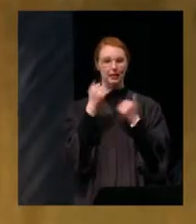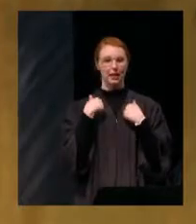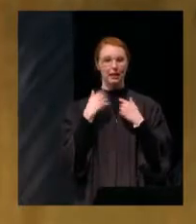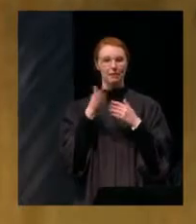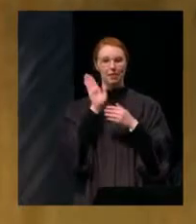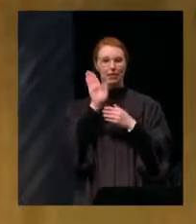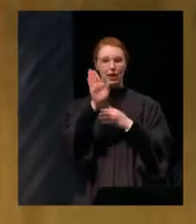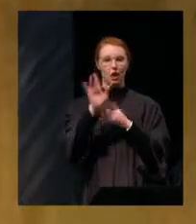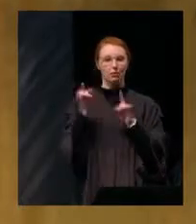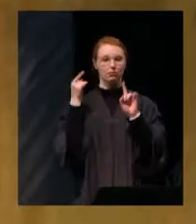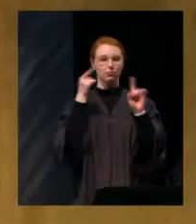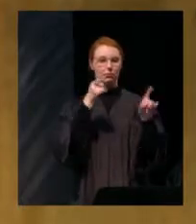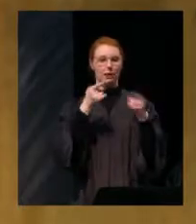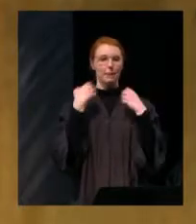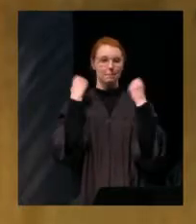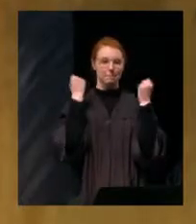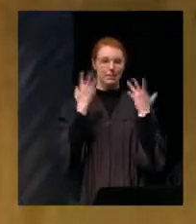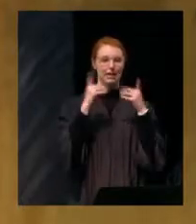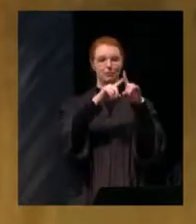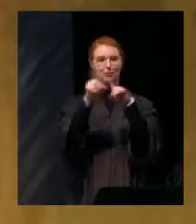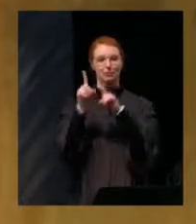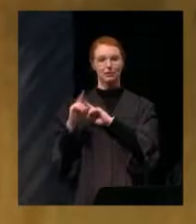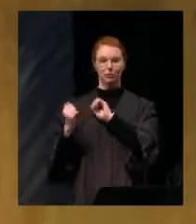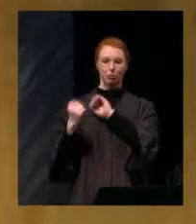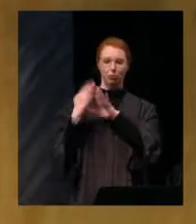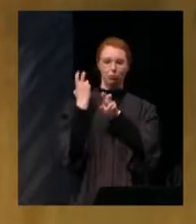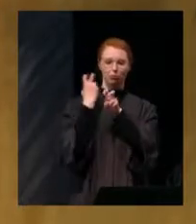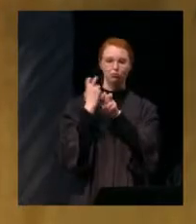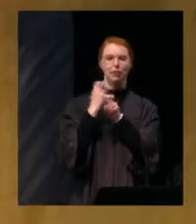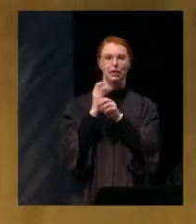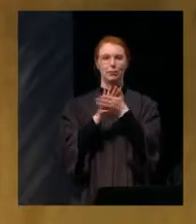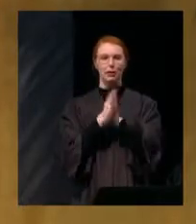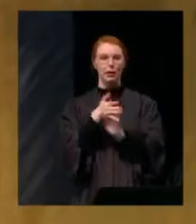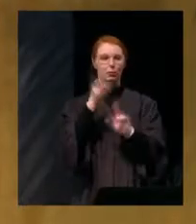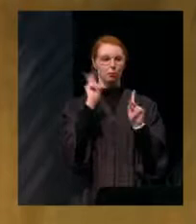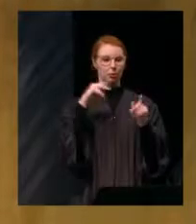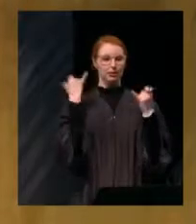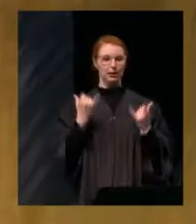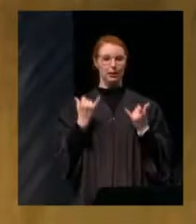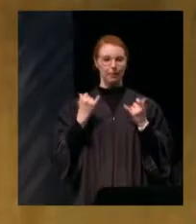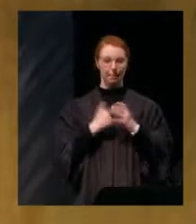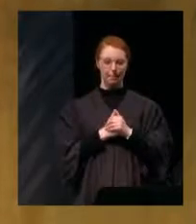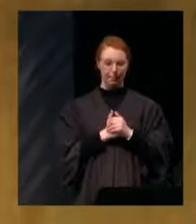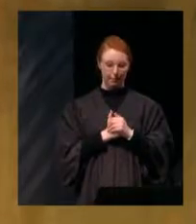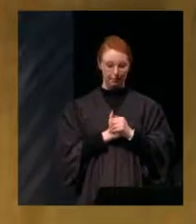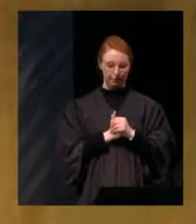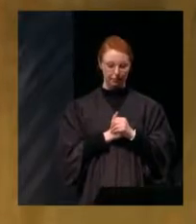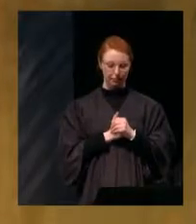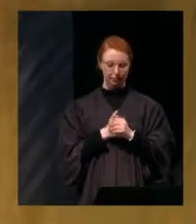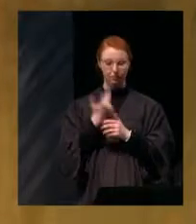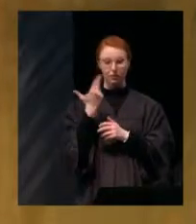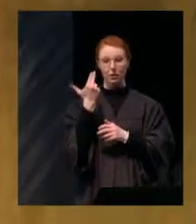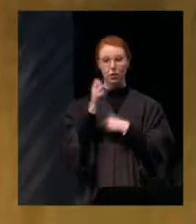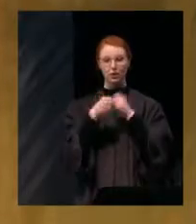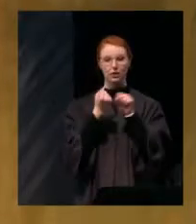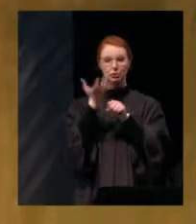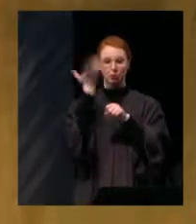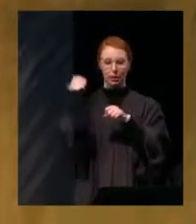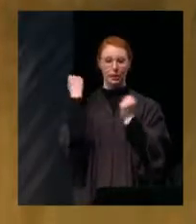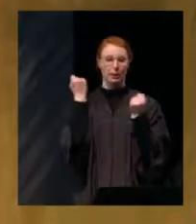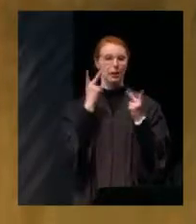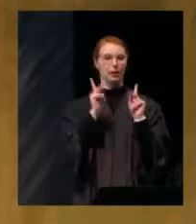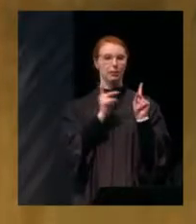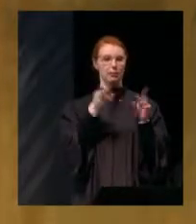faced with many obstacles that have shaped them into the strong individual they are today. It was only 13 years ago that many of us